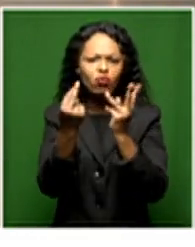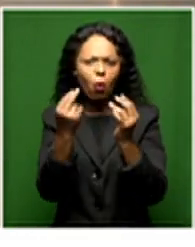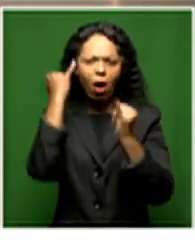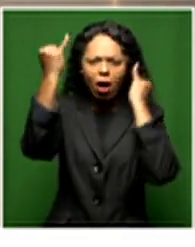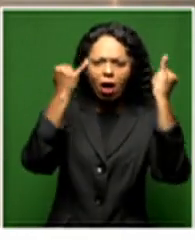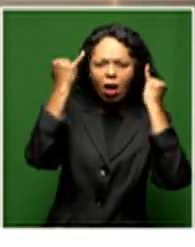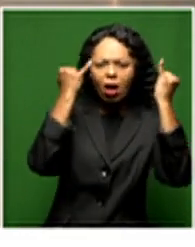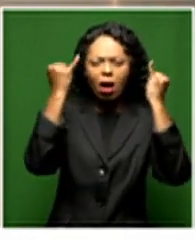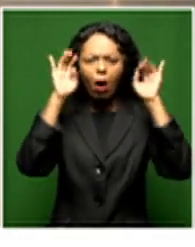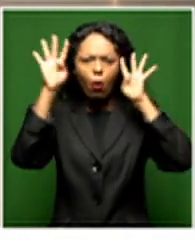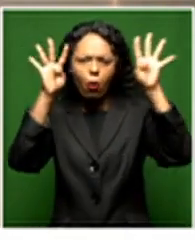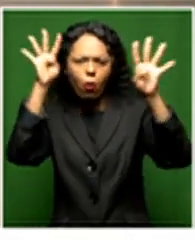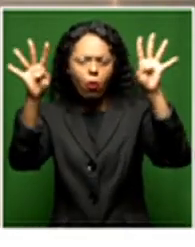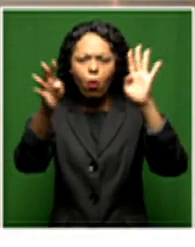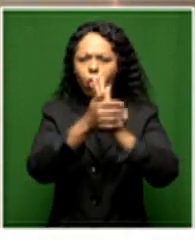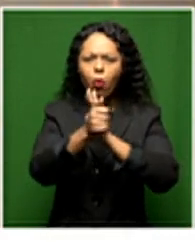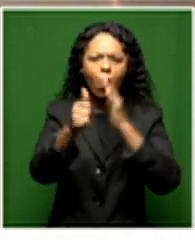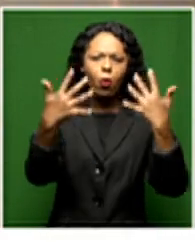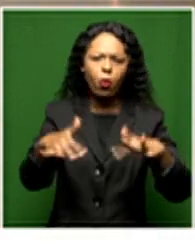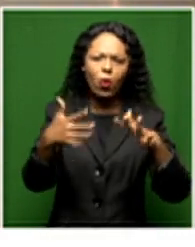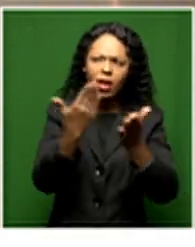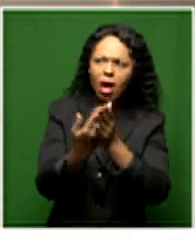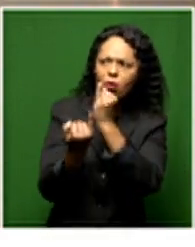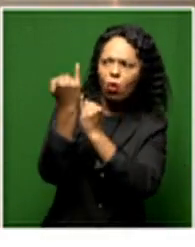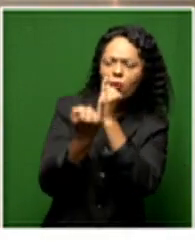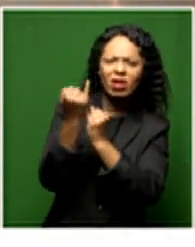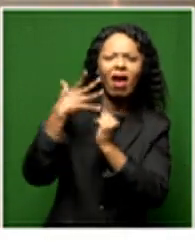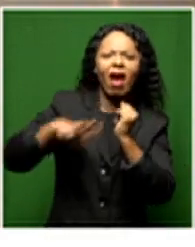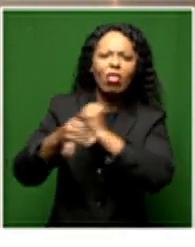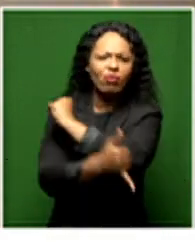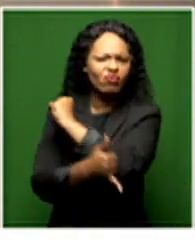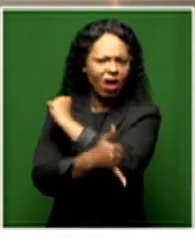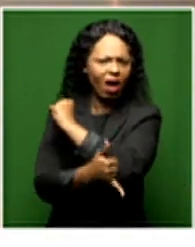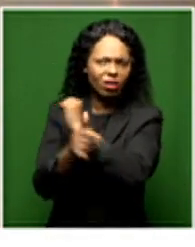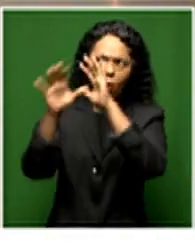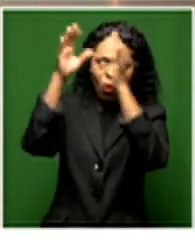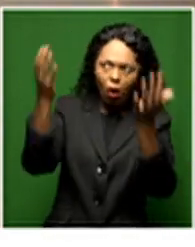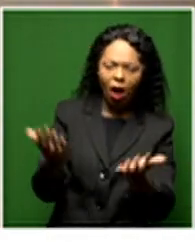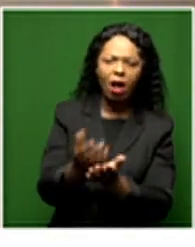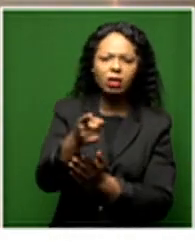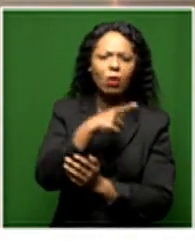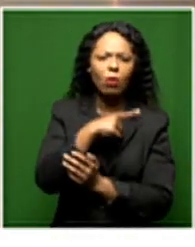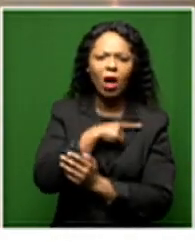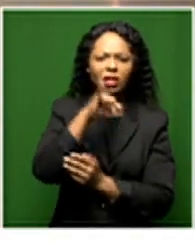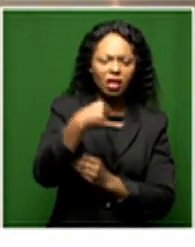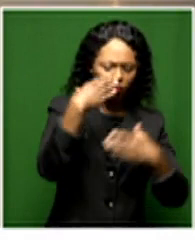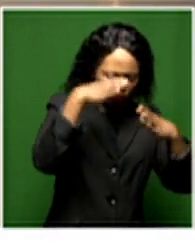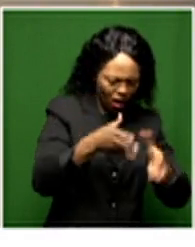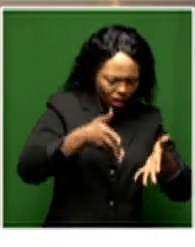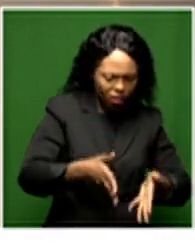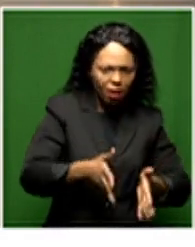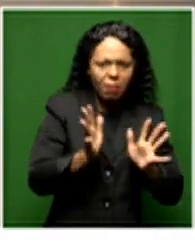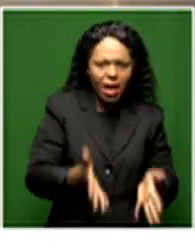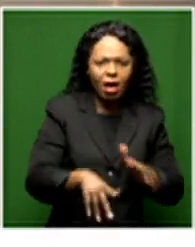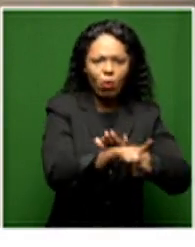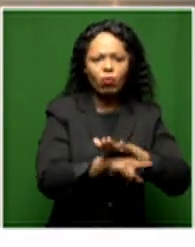most importantly, it produces skills that we can compete with as a labor force around the world, as opposed to only being a labor force that we must deal with in